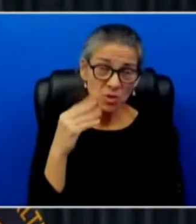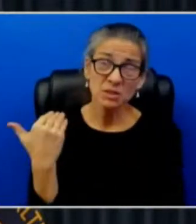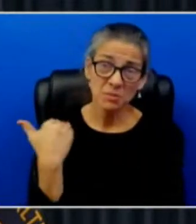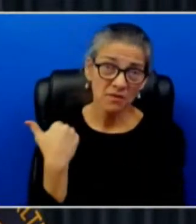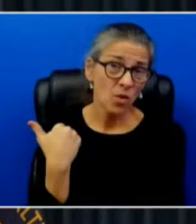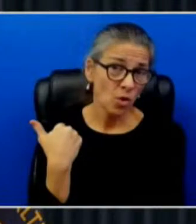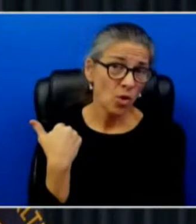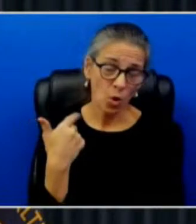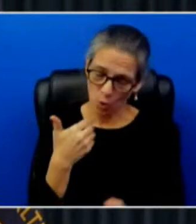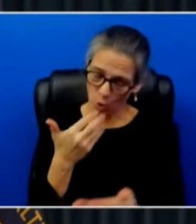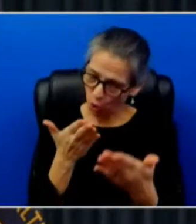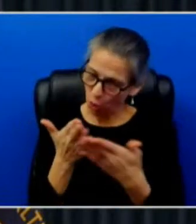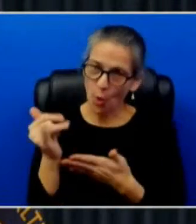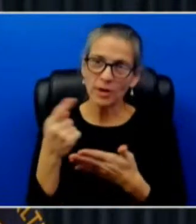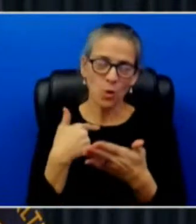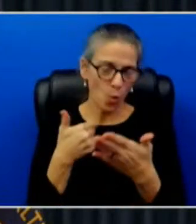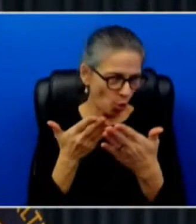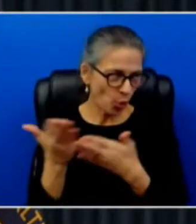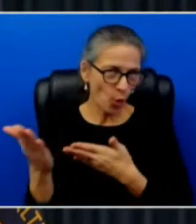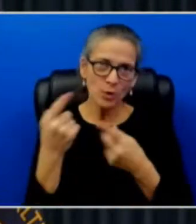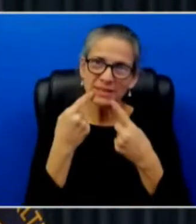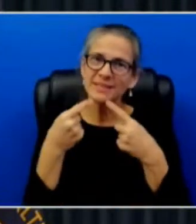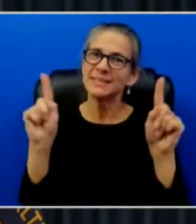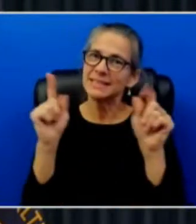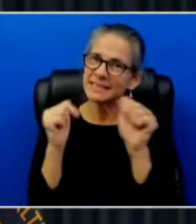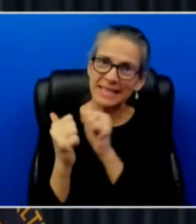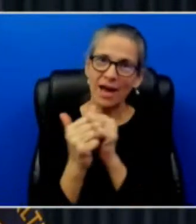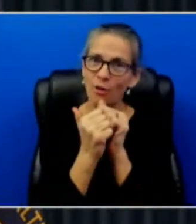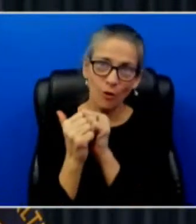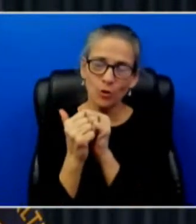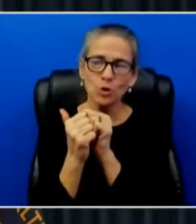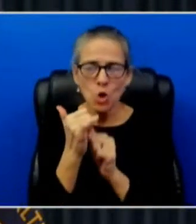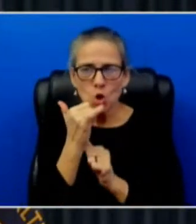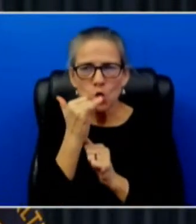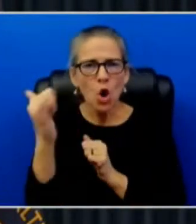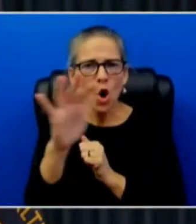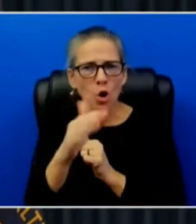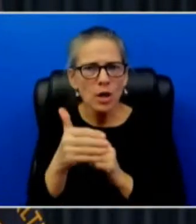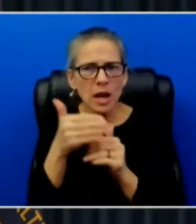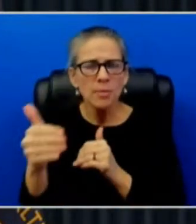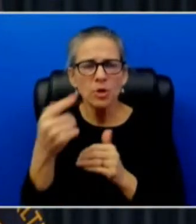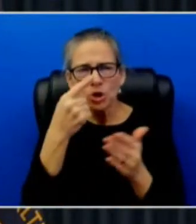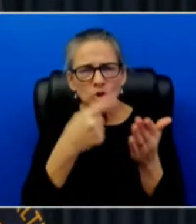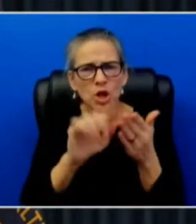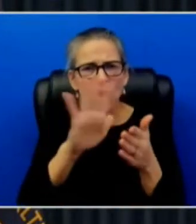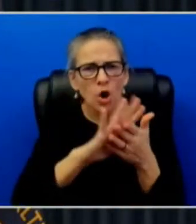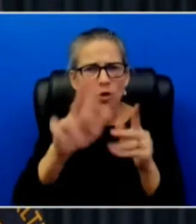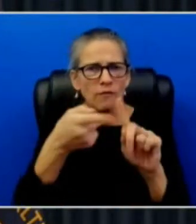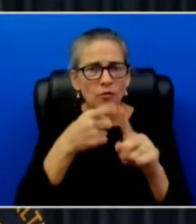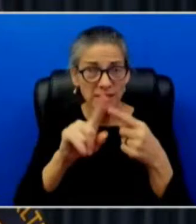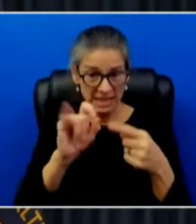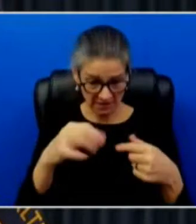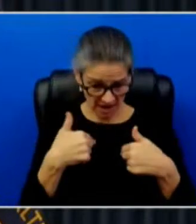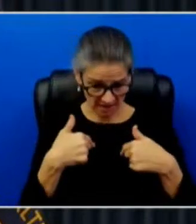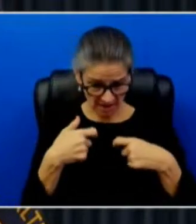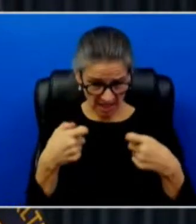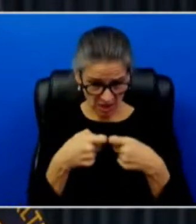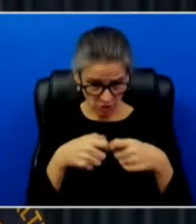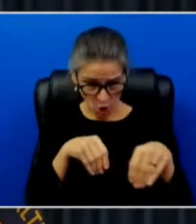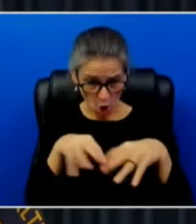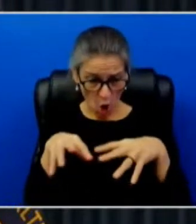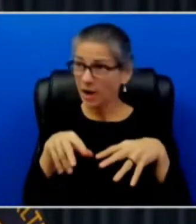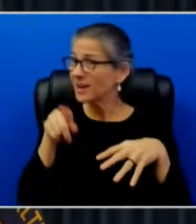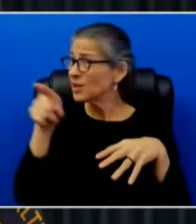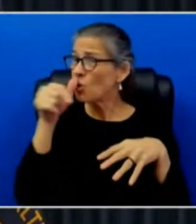them. We've gotten through them together. Call and check on your neighbors and your friends. If you have power and you know neighbors don't, and you can take